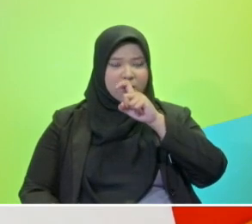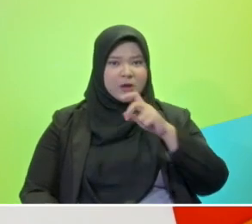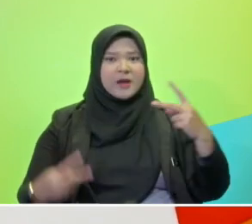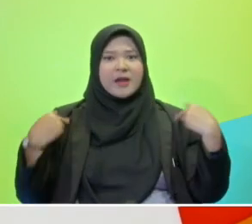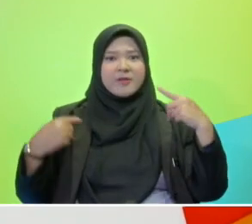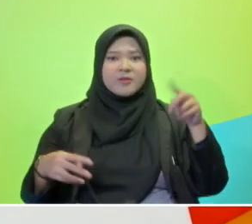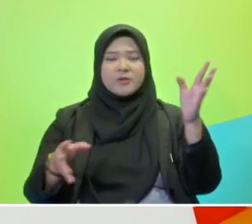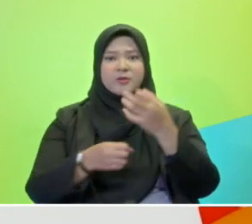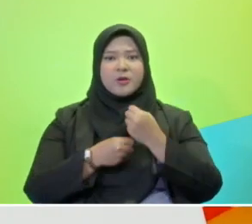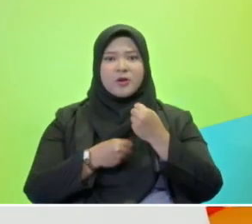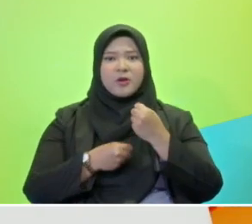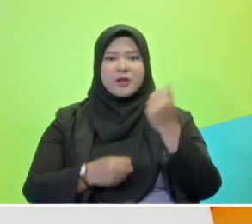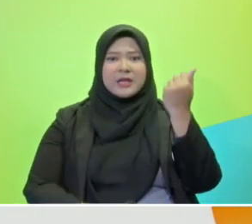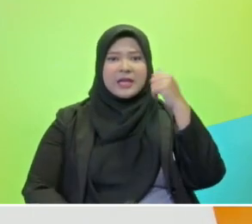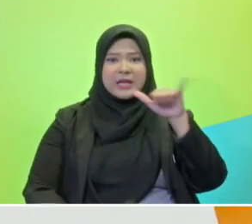and ducks. Let's feed.